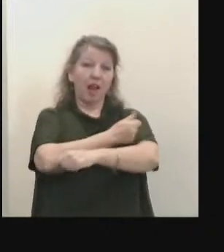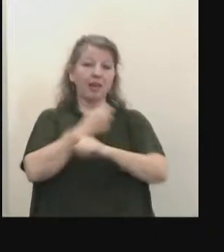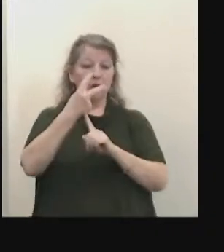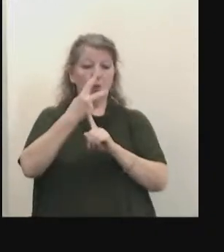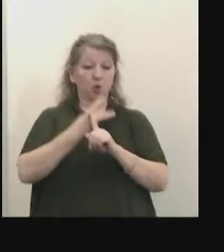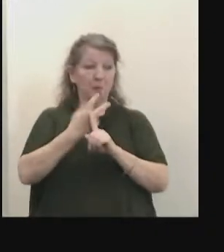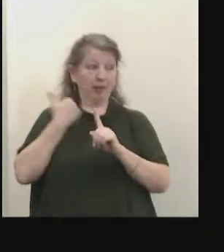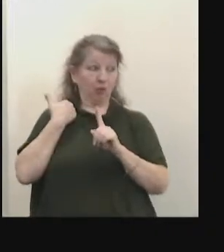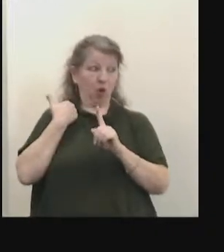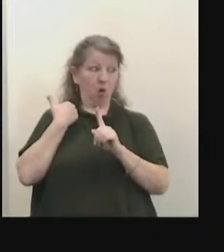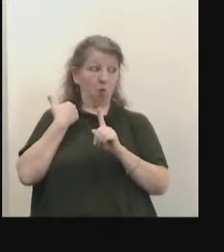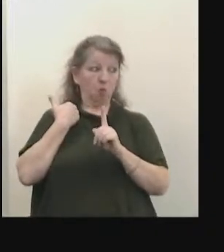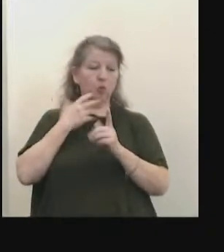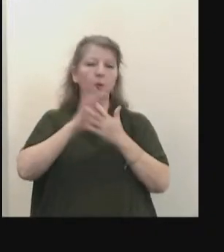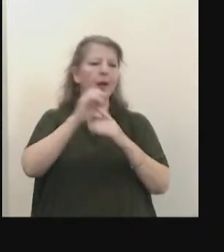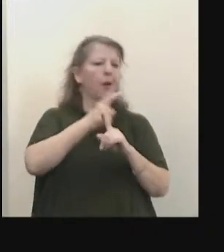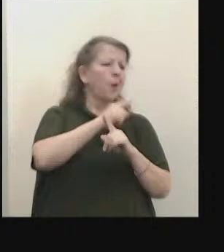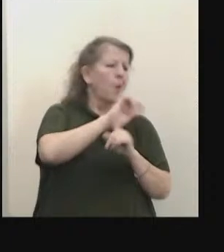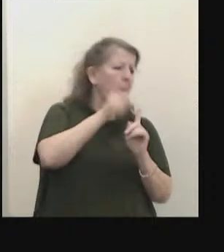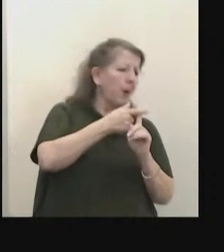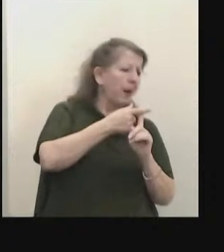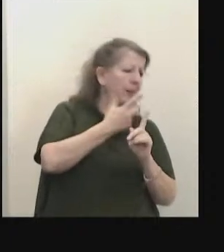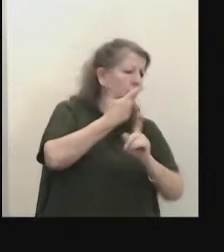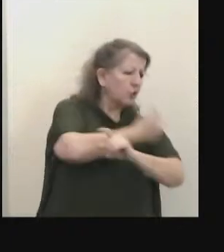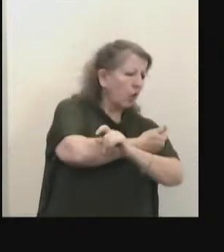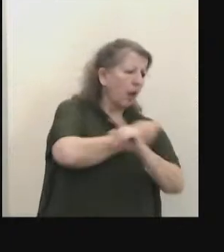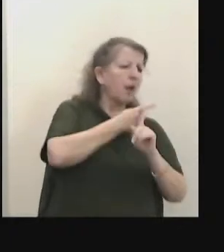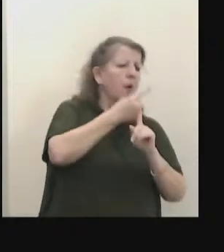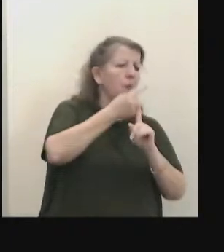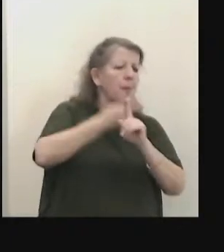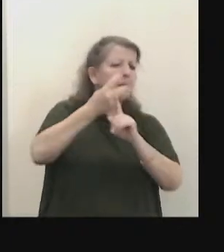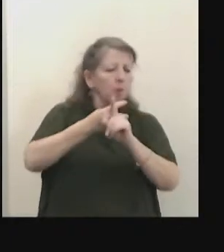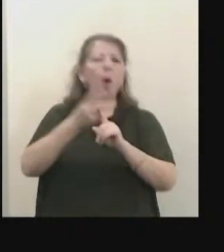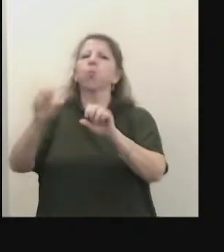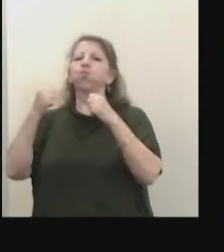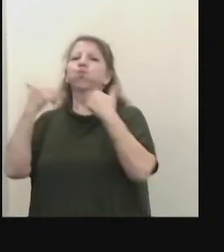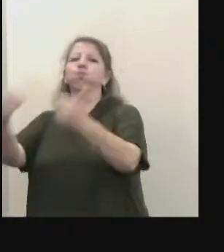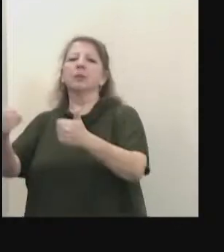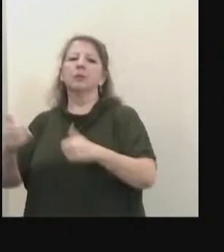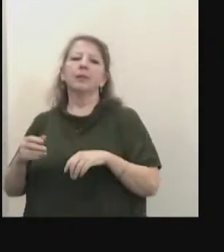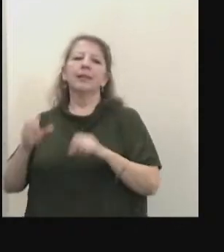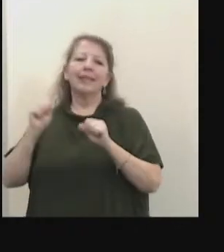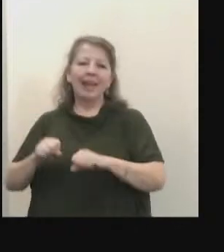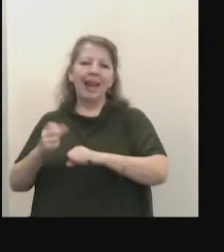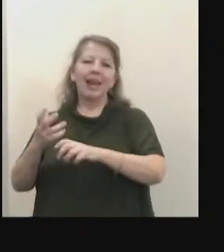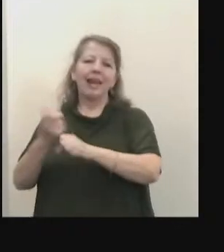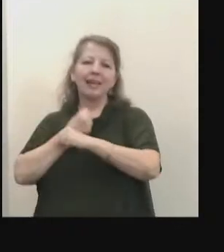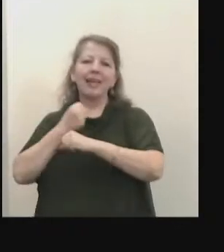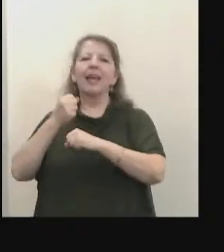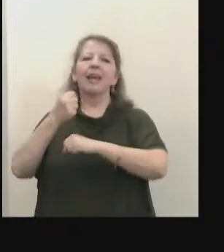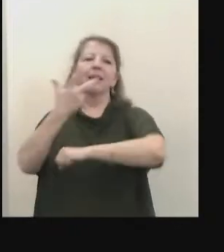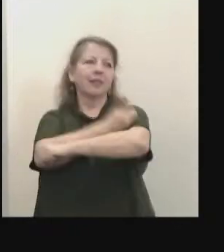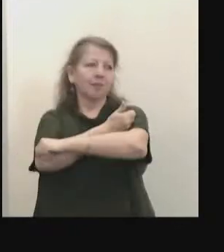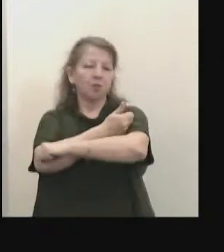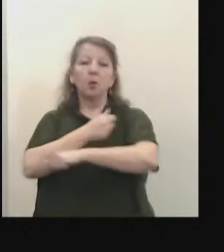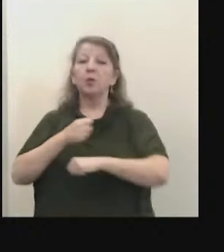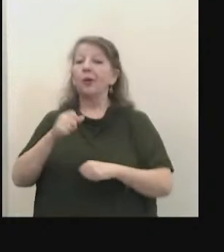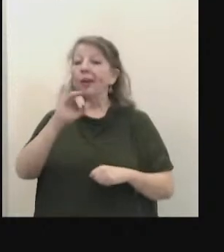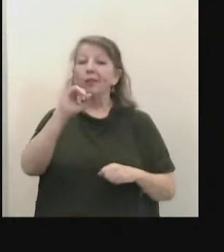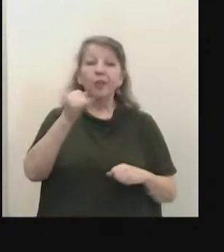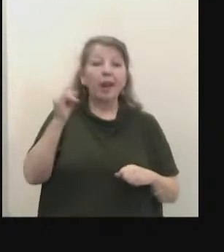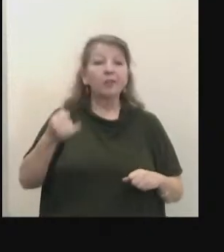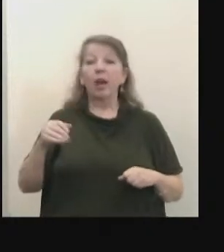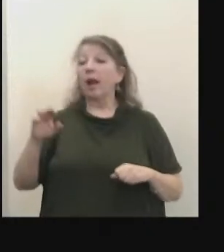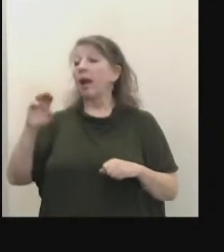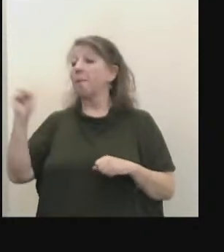then they are able to get a COVID-19 booster. They can get a J&J, they can get a Moderna, they can get